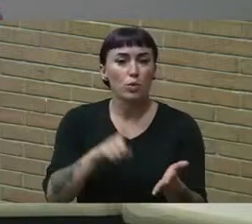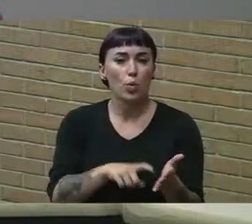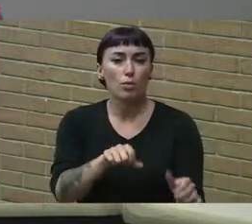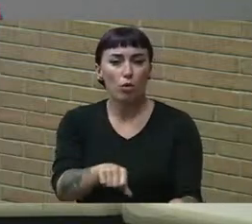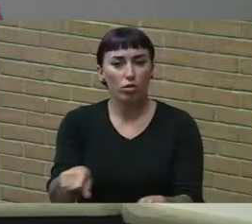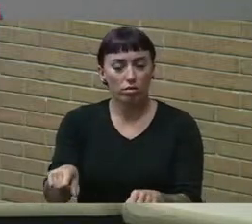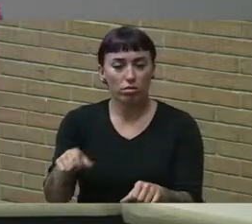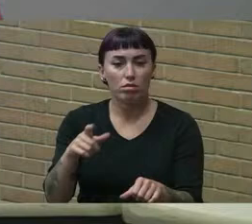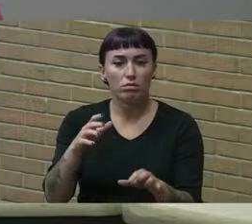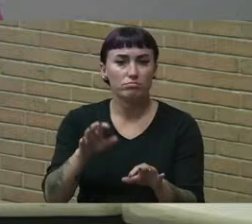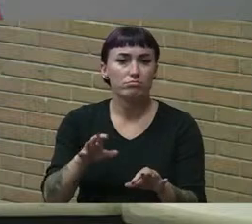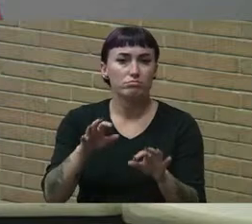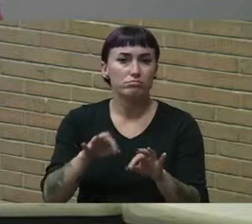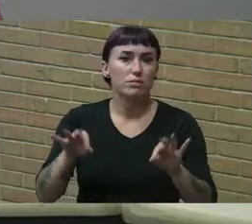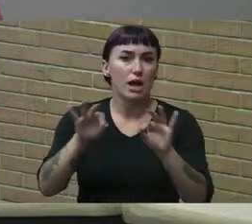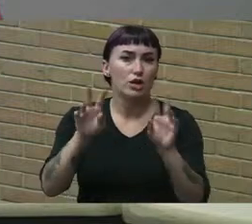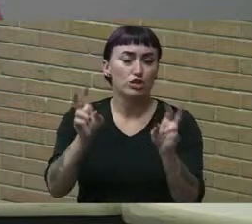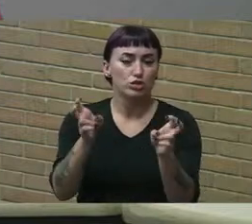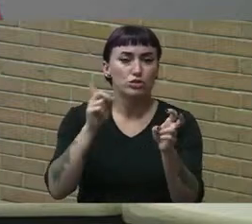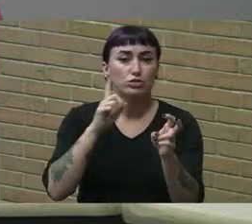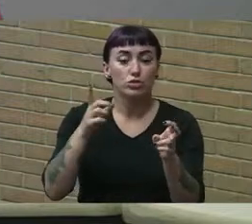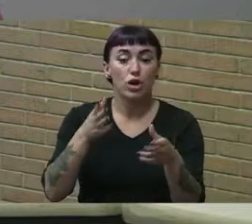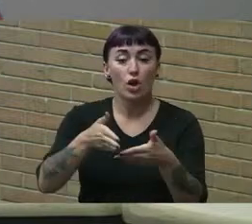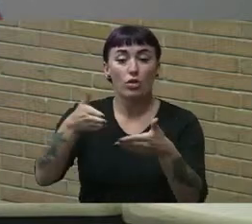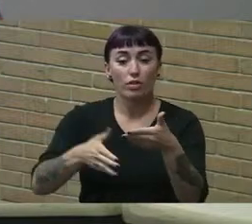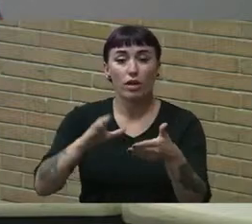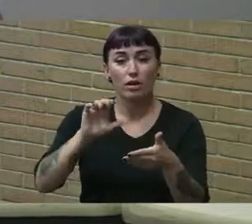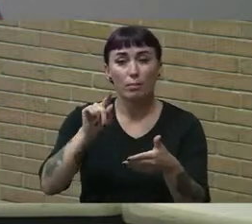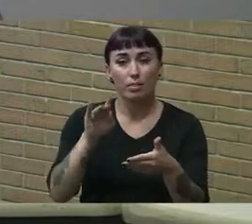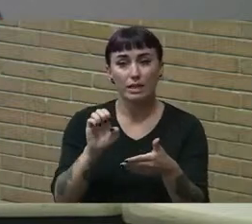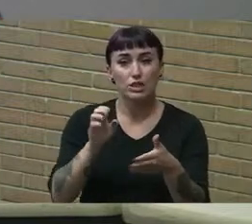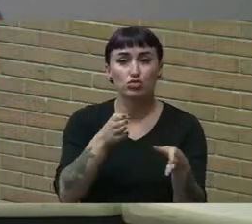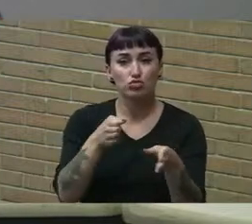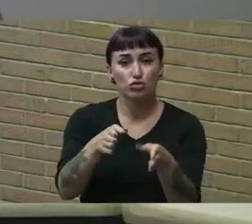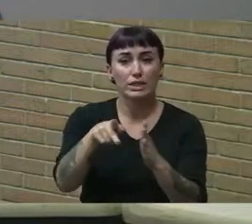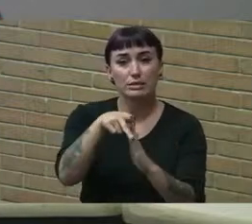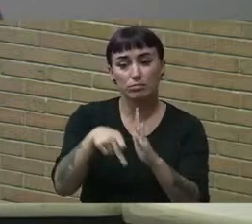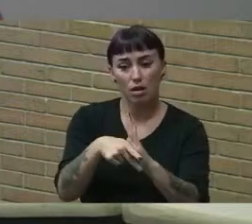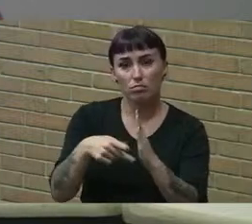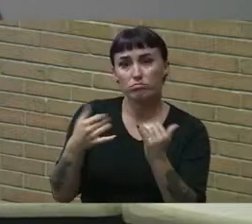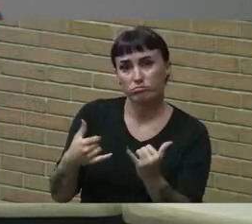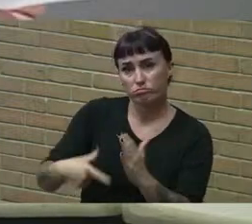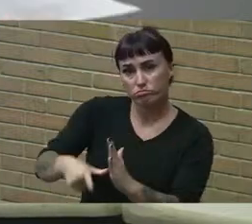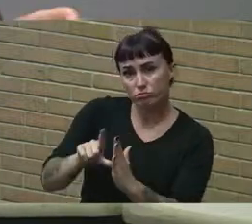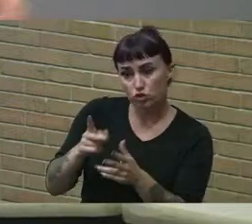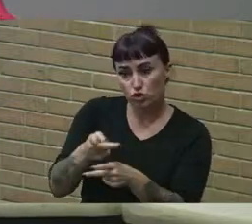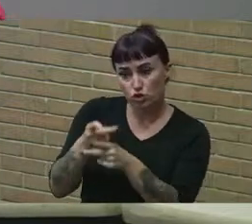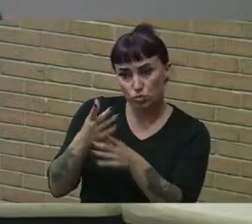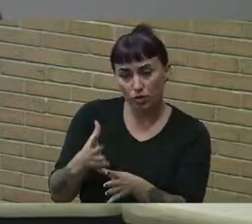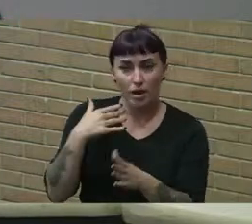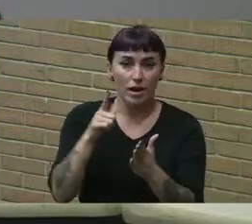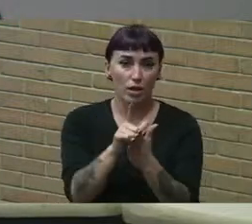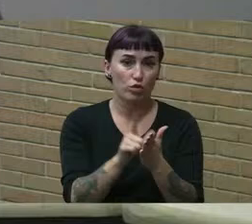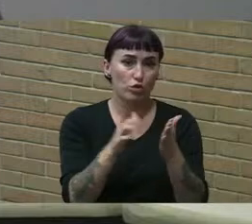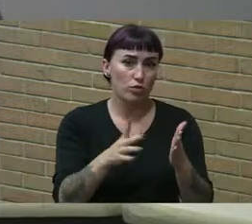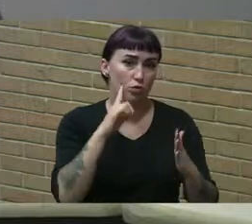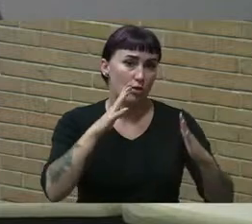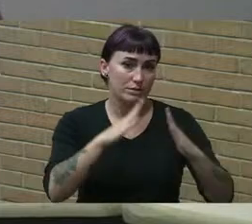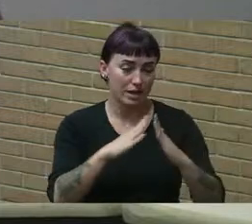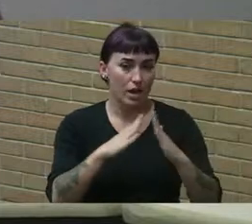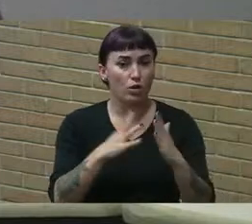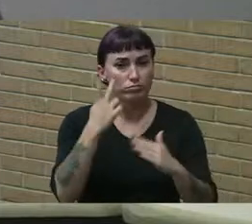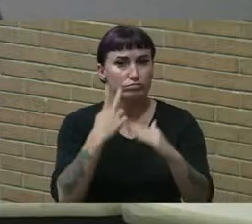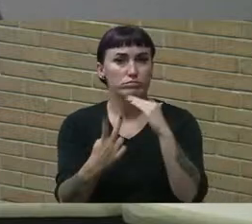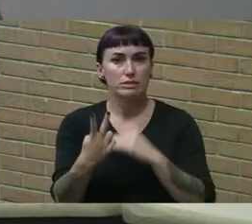notable matters are the Complete Streets policy, which is under review currently by the supervisor and the attorney to the town, and we